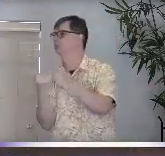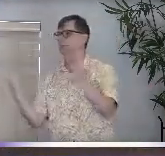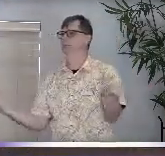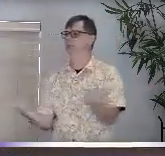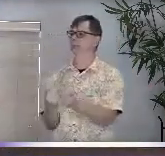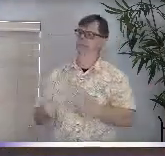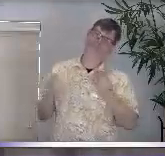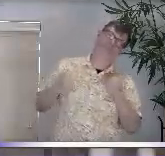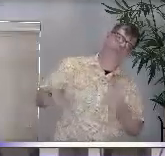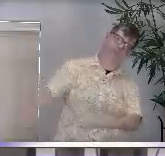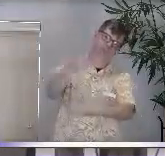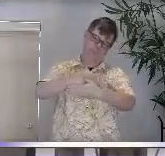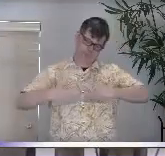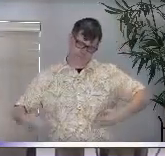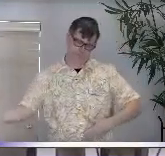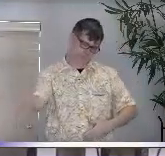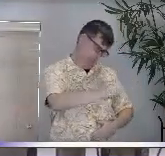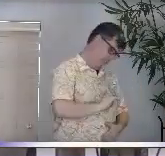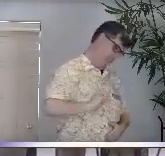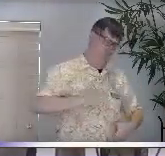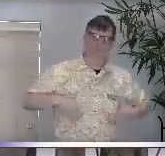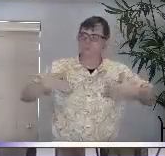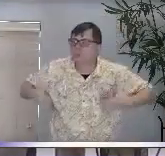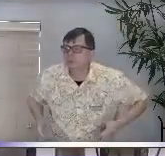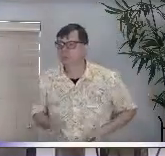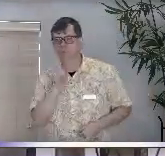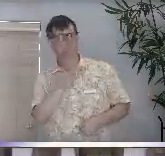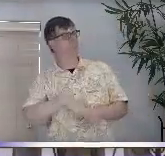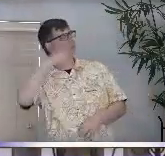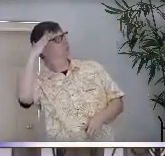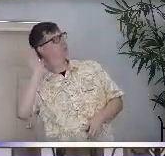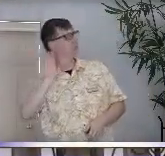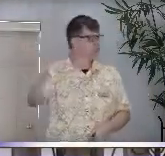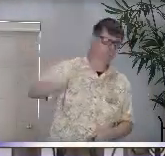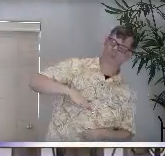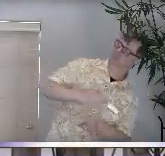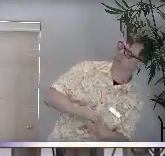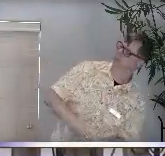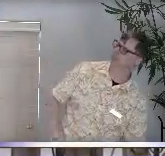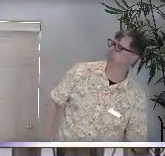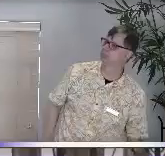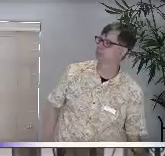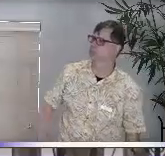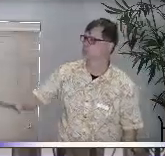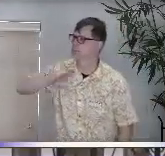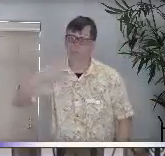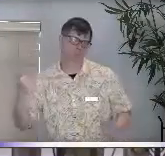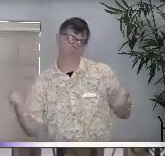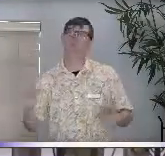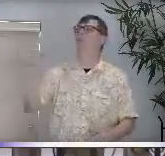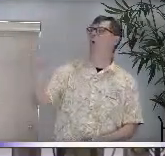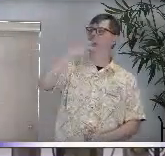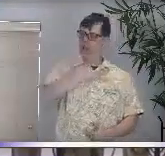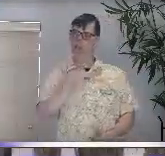discordant energy inside of us that goes, God, I feel kind of guilty reading that because I don't know that I did that yesterday. And you know what? It's okay, because